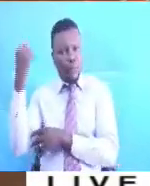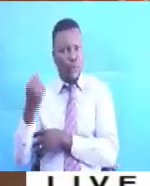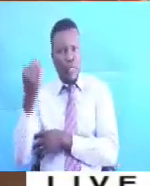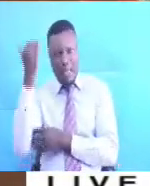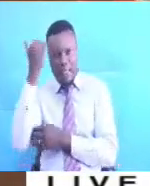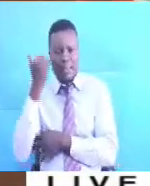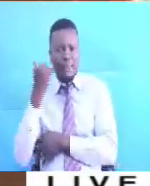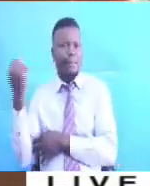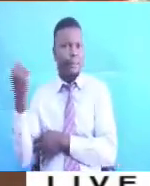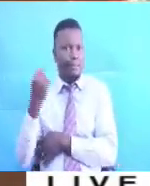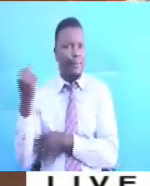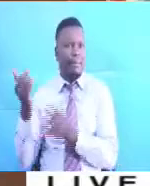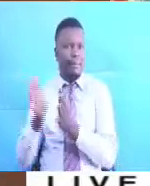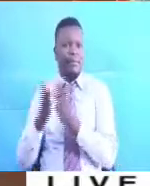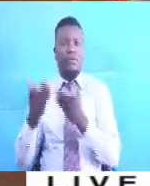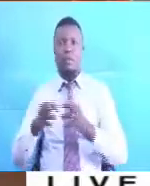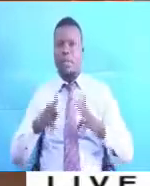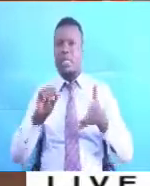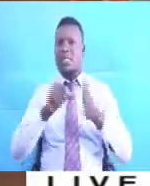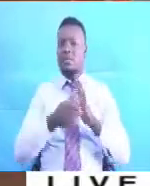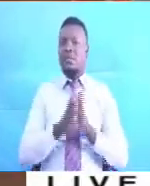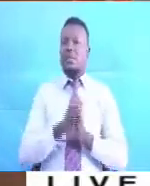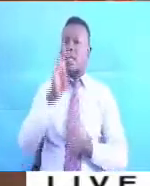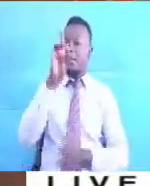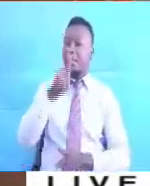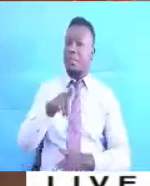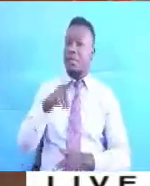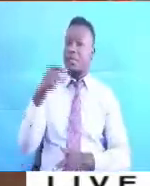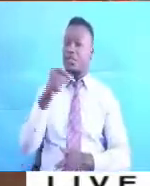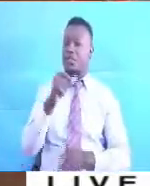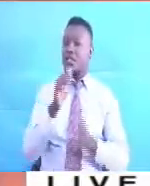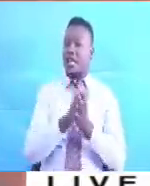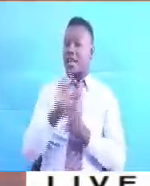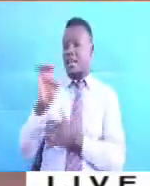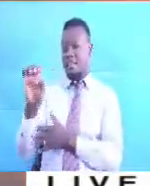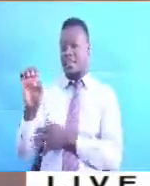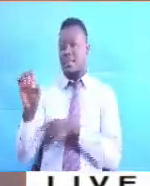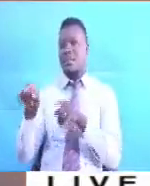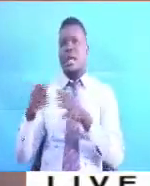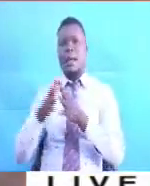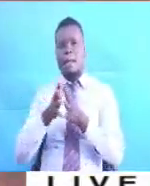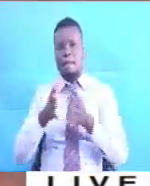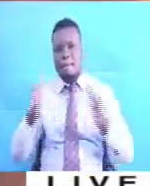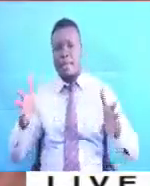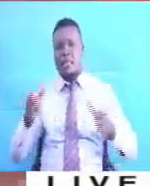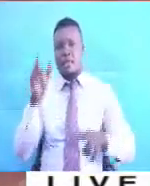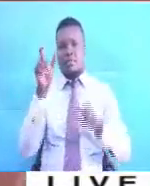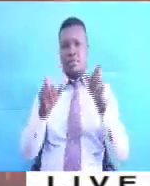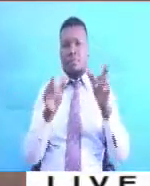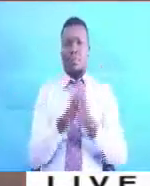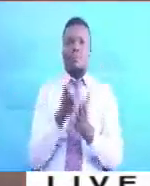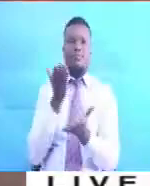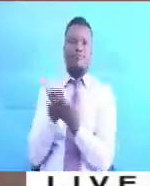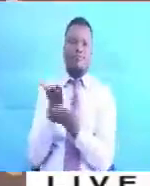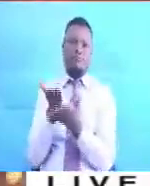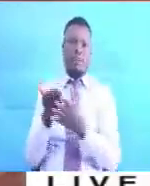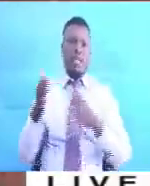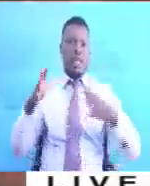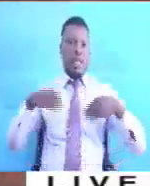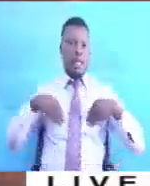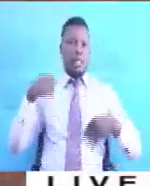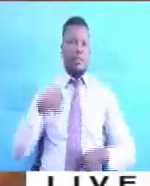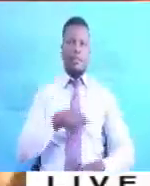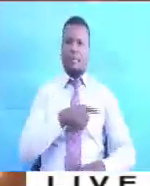company to stand trial. PG&E, the state's biggest utility provider, has pleaded not guilty.